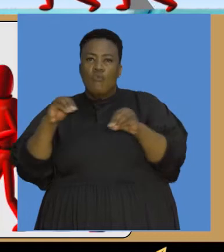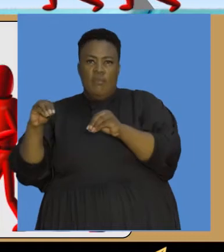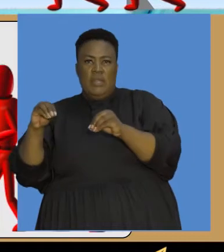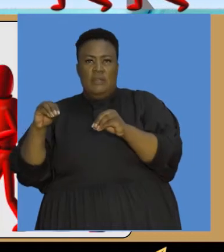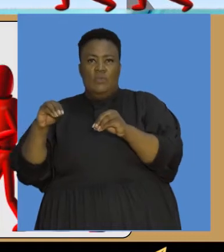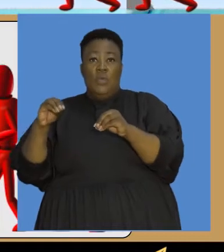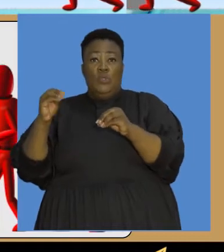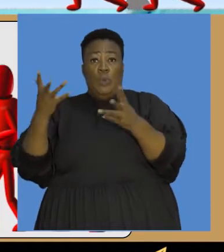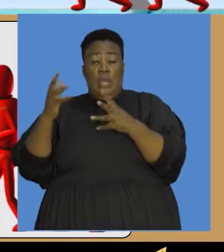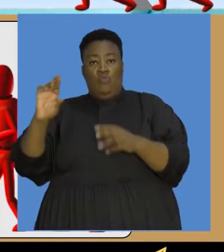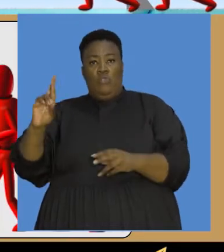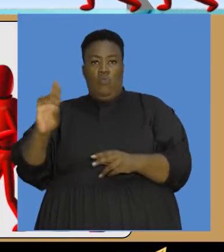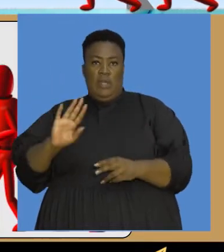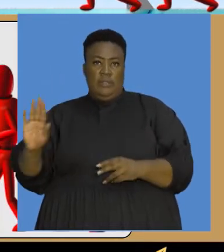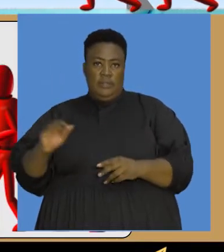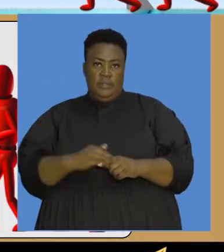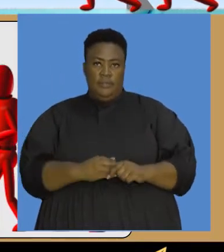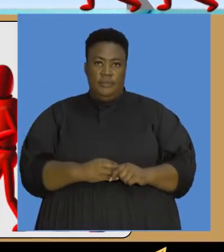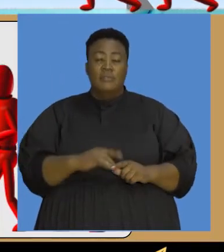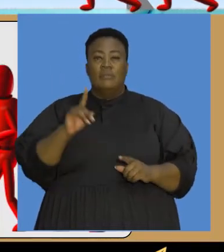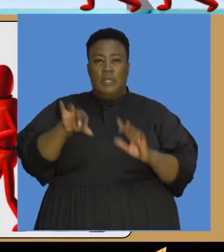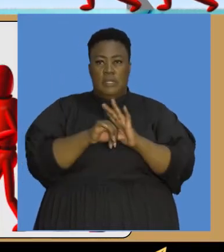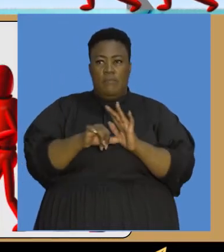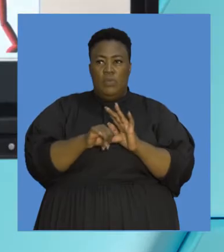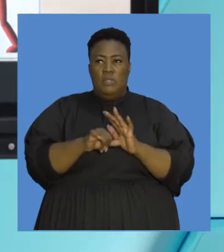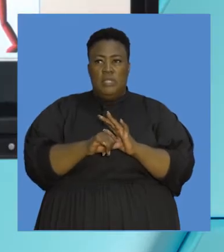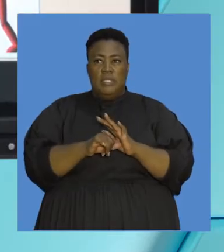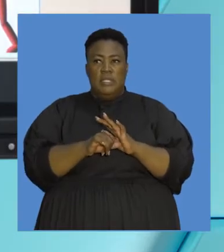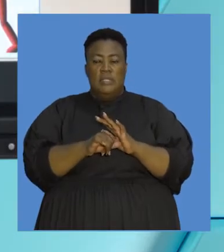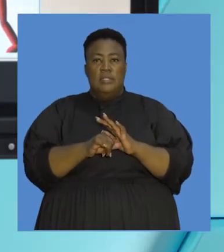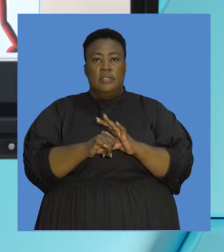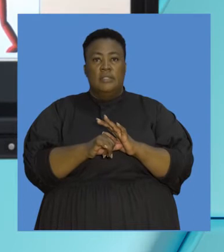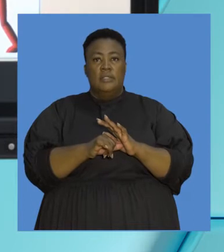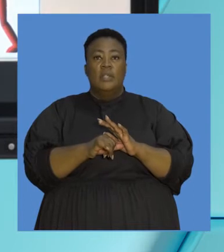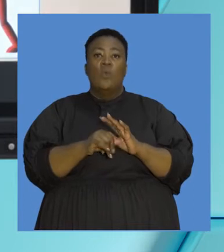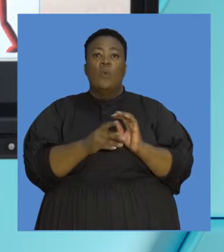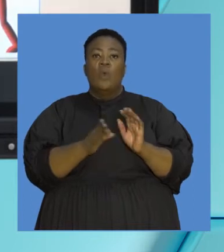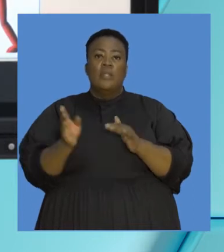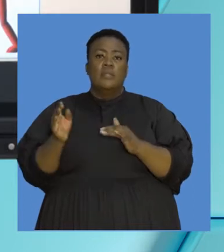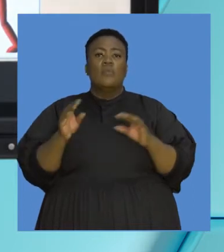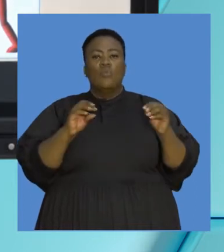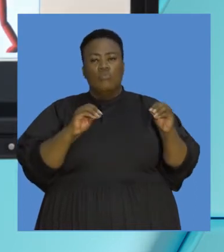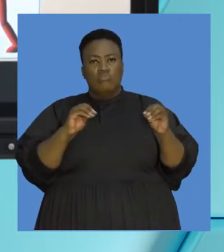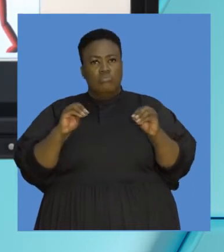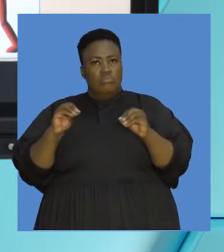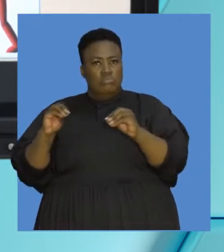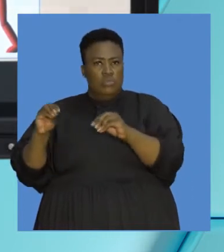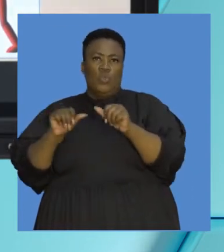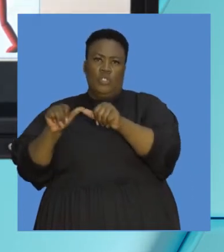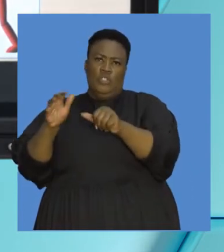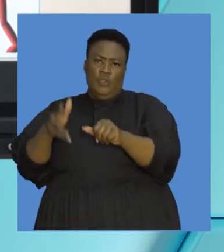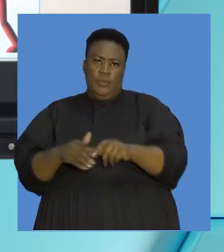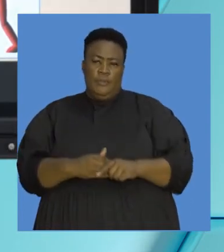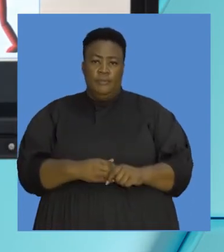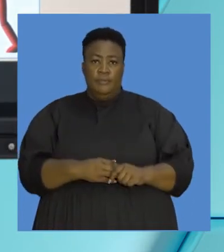balanced out the forces. Okay, that's very important. So it keeps going in whatever direction it was going in. We